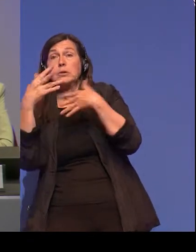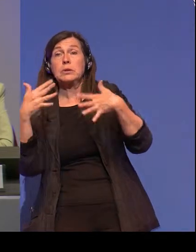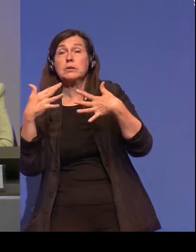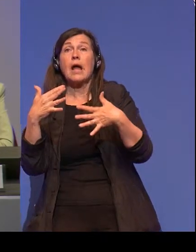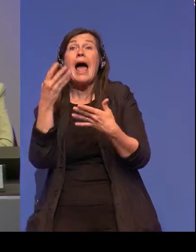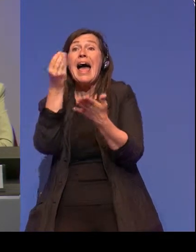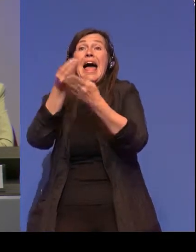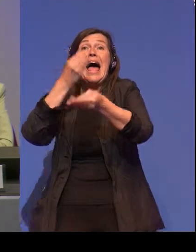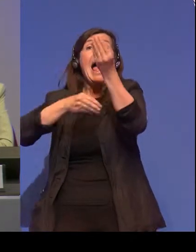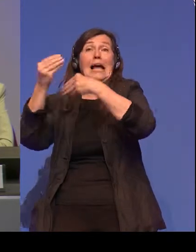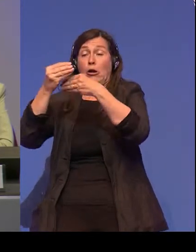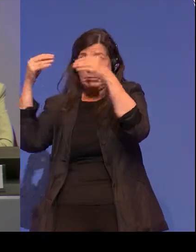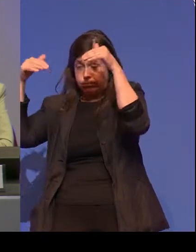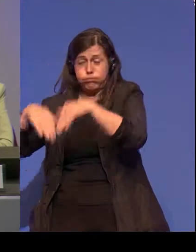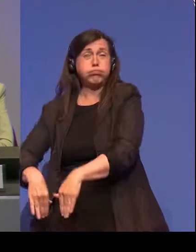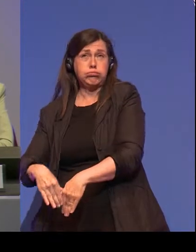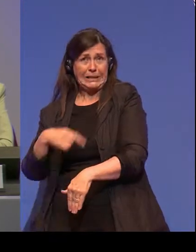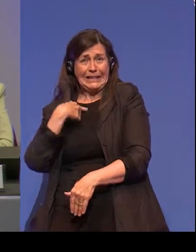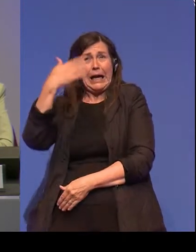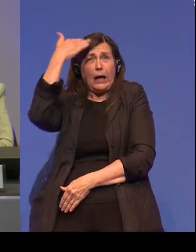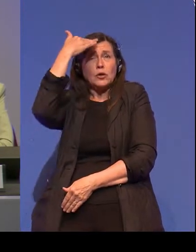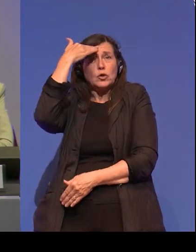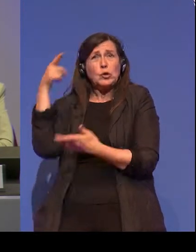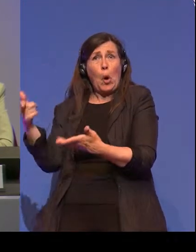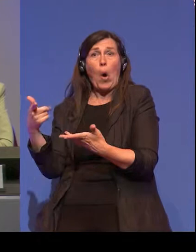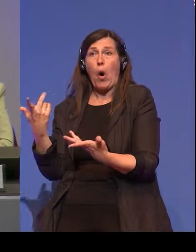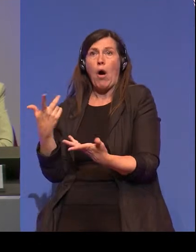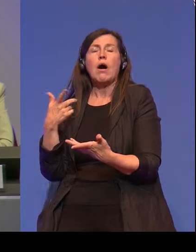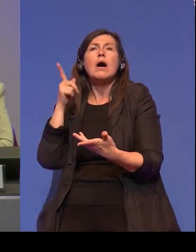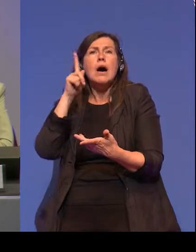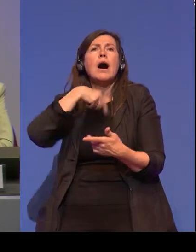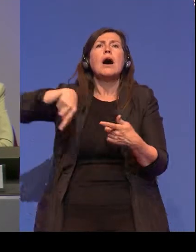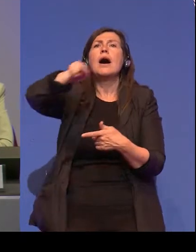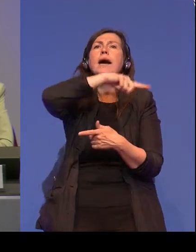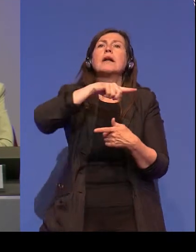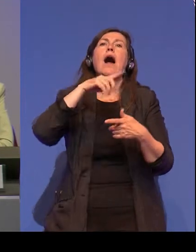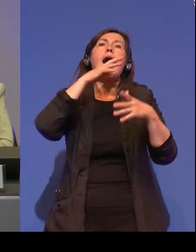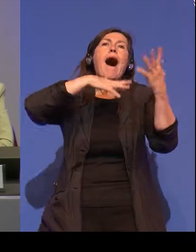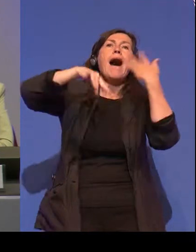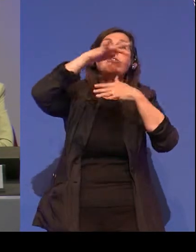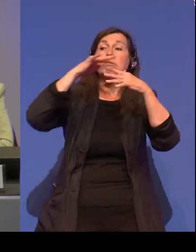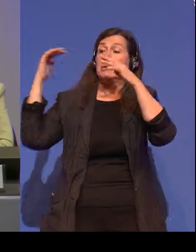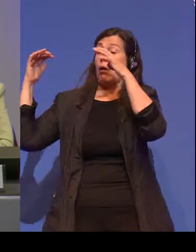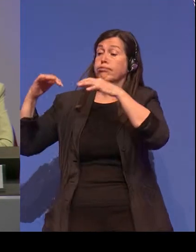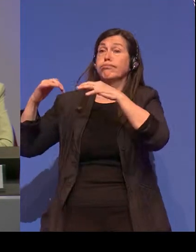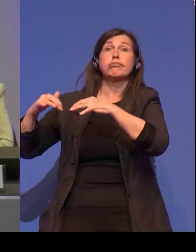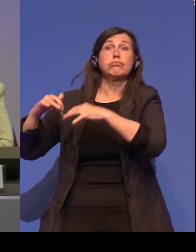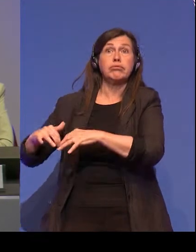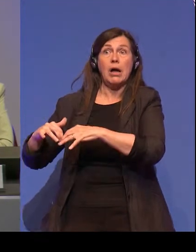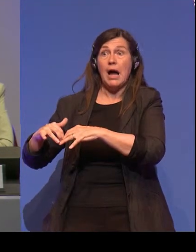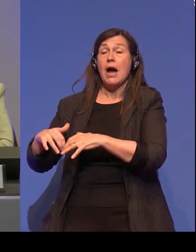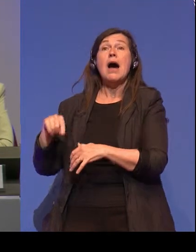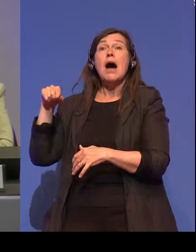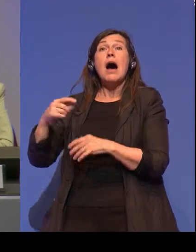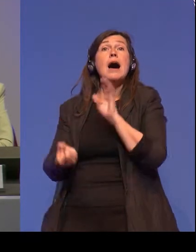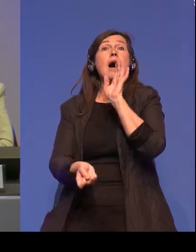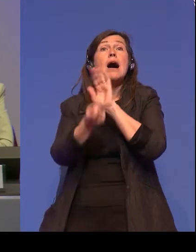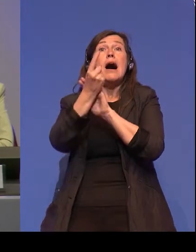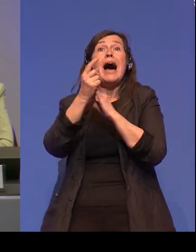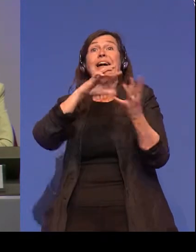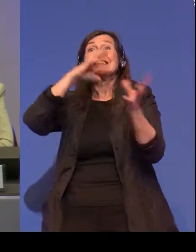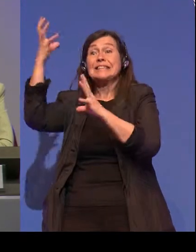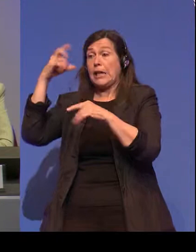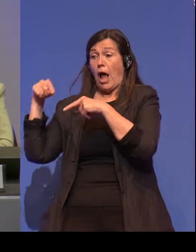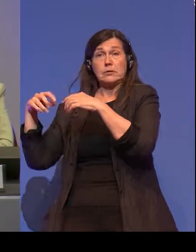exposure due to climate change variability, uncontrolled urbanization, environmental degradation that will factor more disasters in the